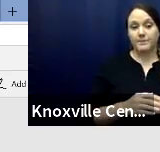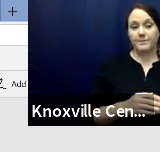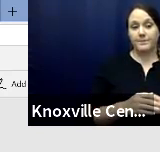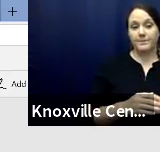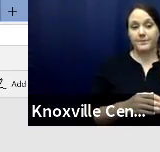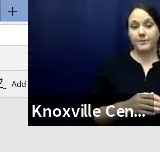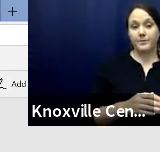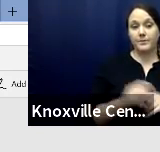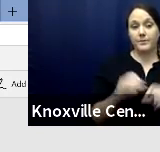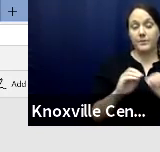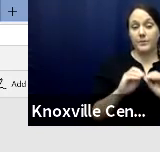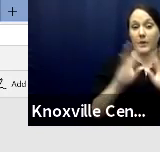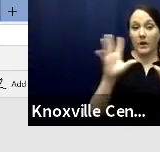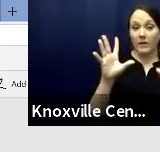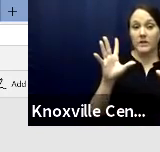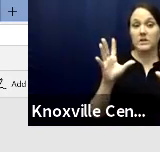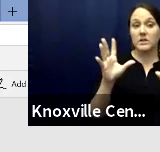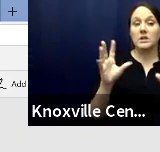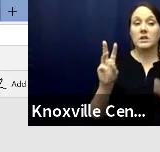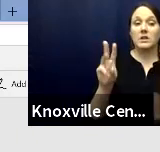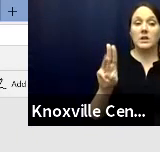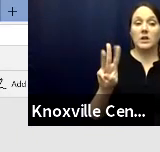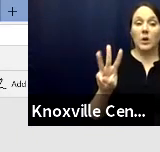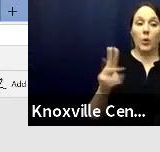Obviously, the whereas,